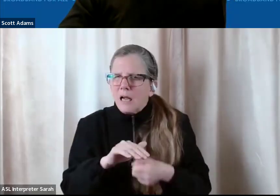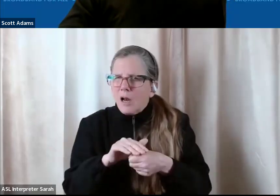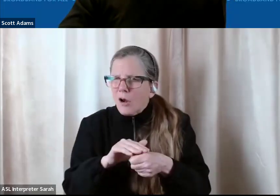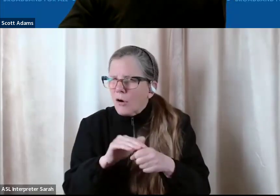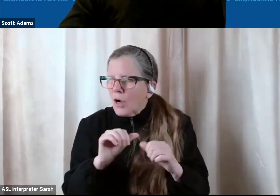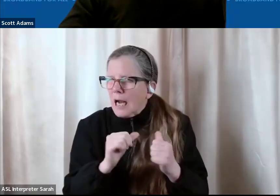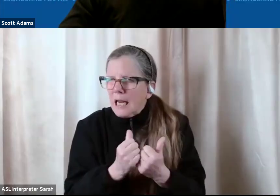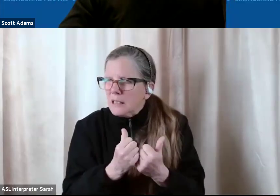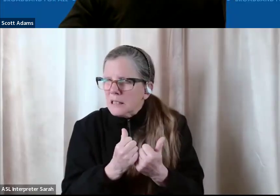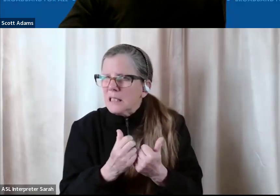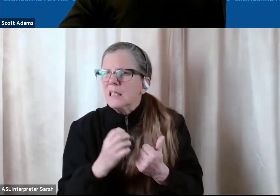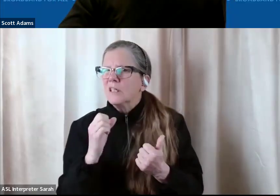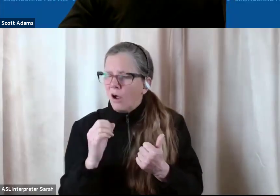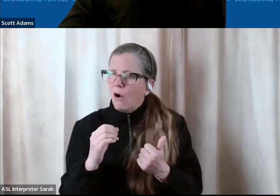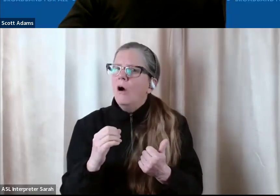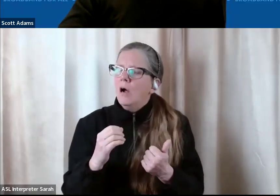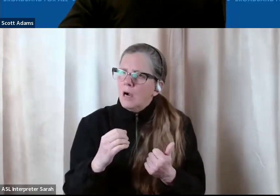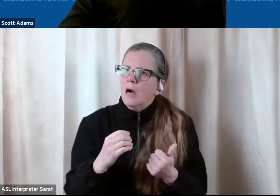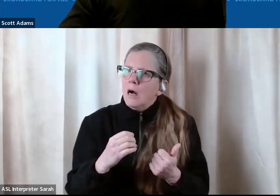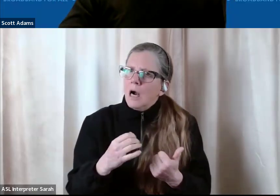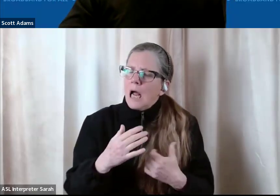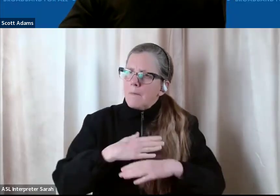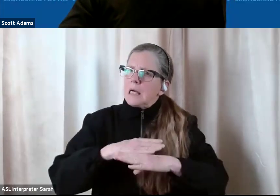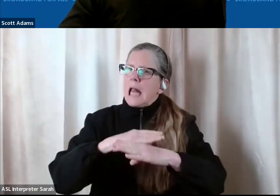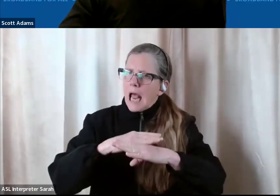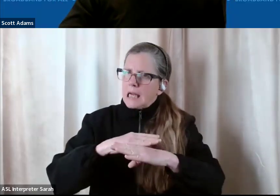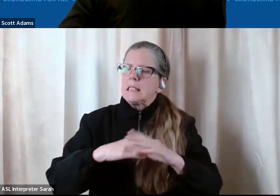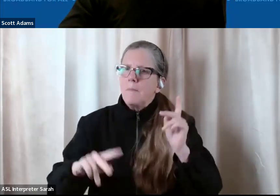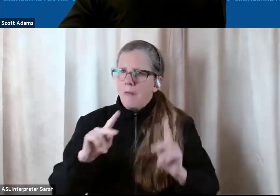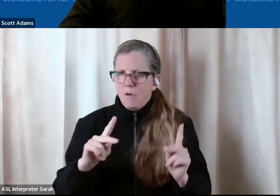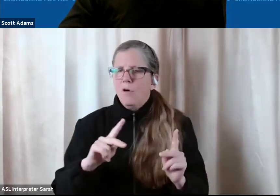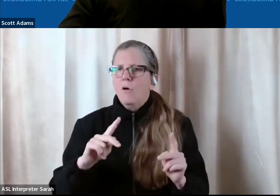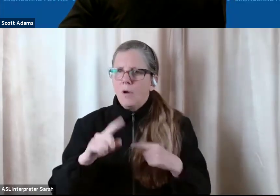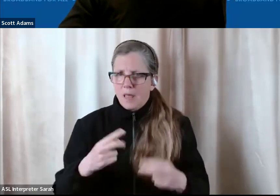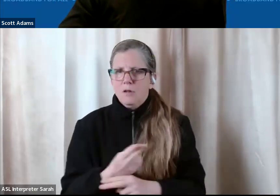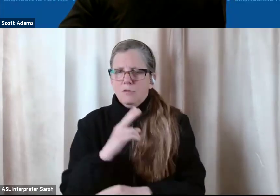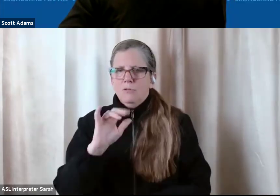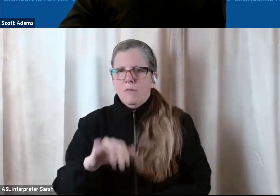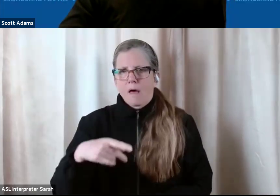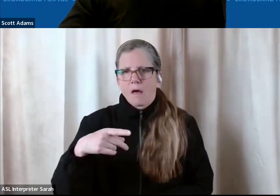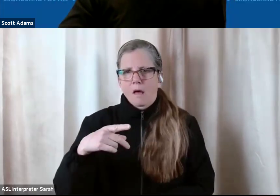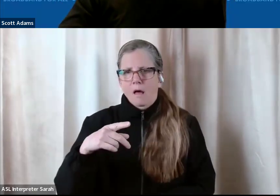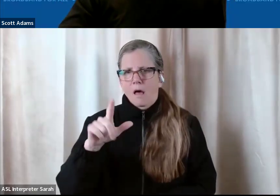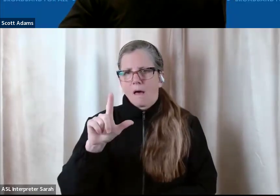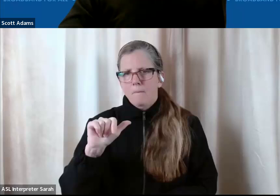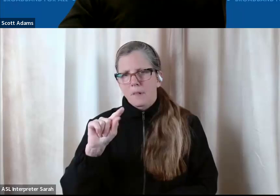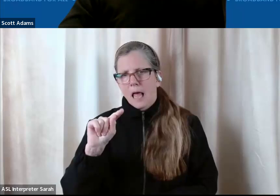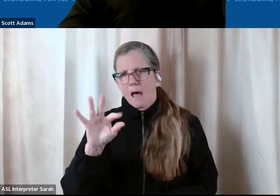is a level of anonymity that comes from using a statewide platform like that, right? And then just from